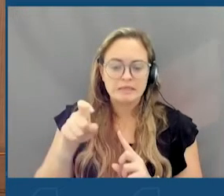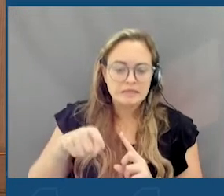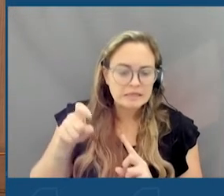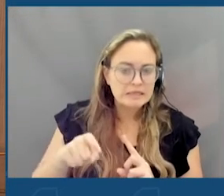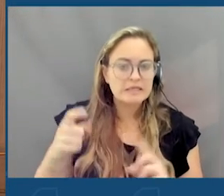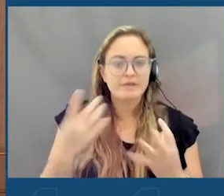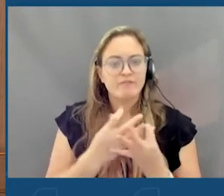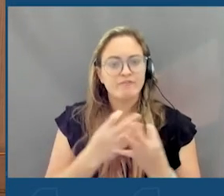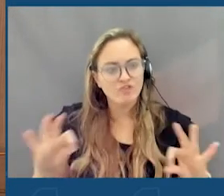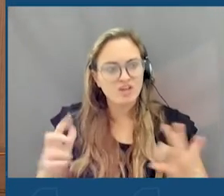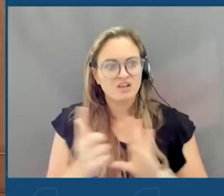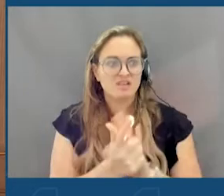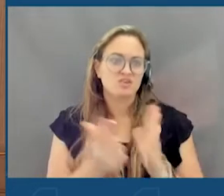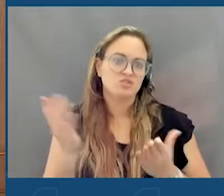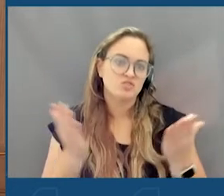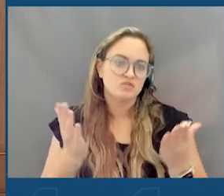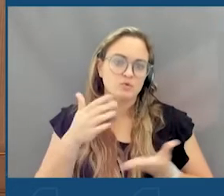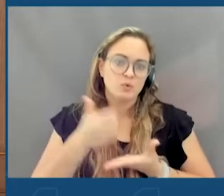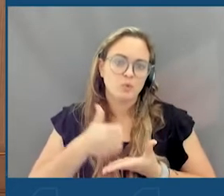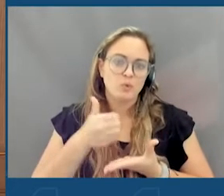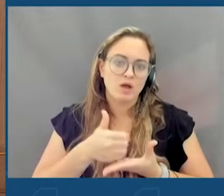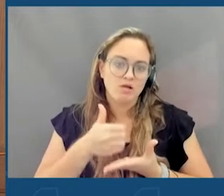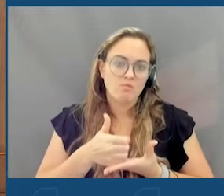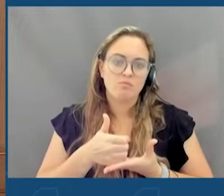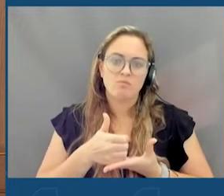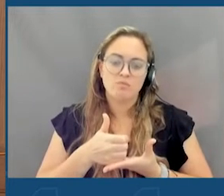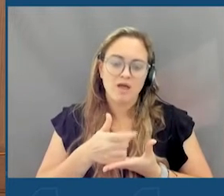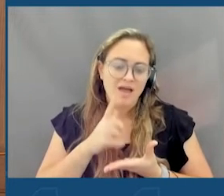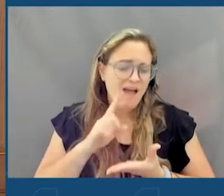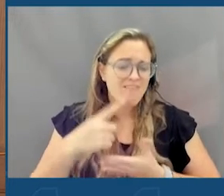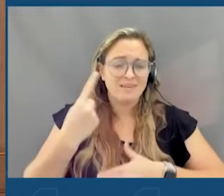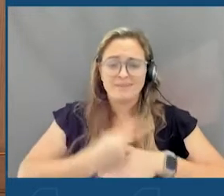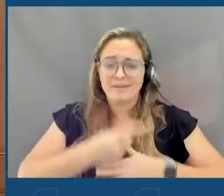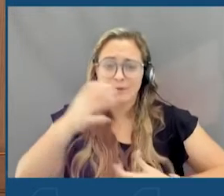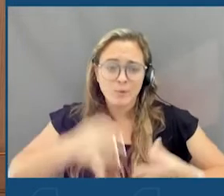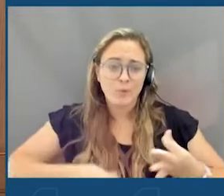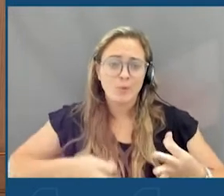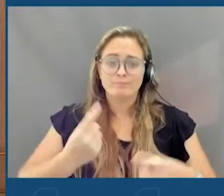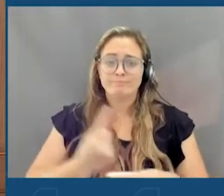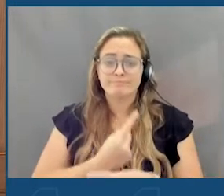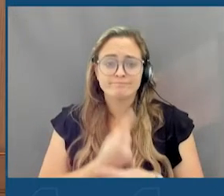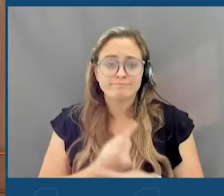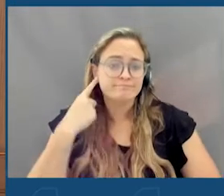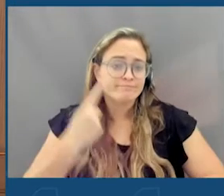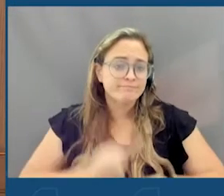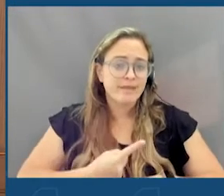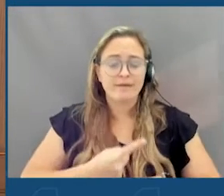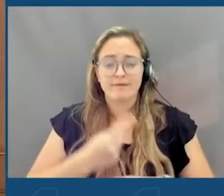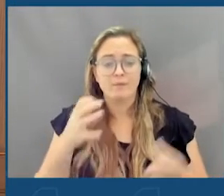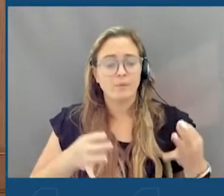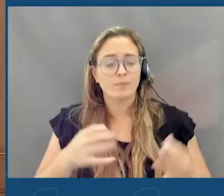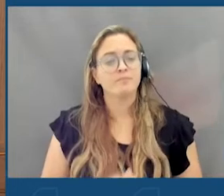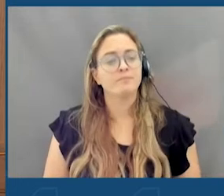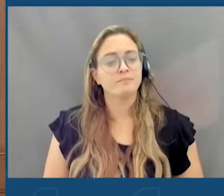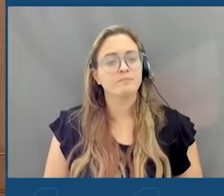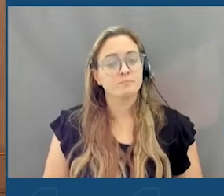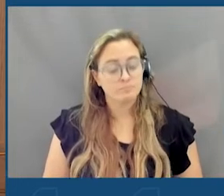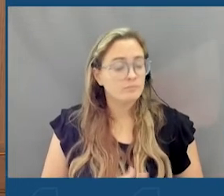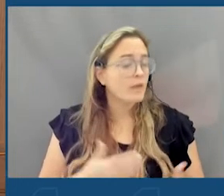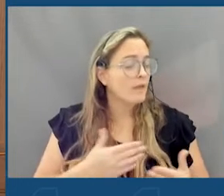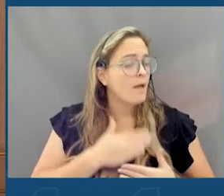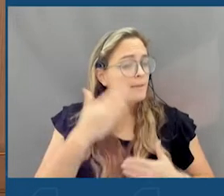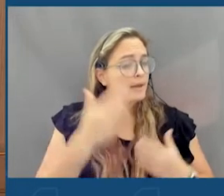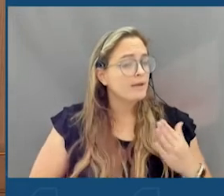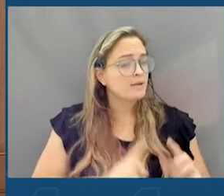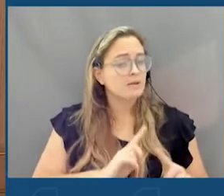free legal services to help them get their day in court. And so that's what we're going to also focus on. It has a happy ending, but so many people did